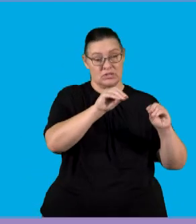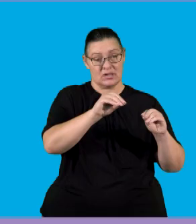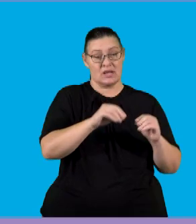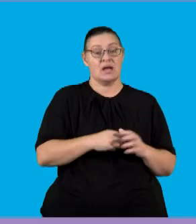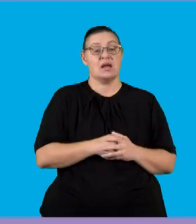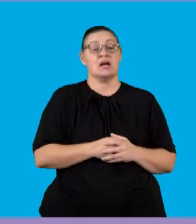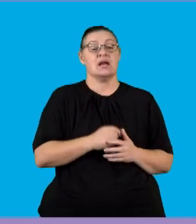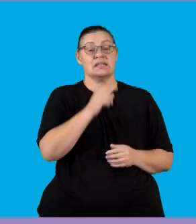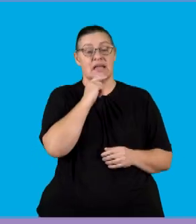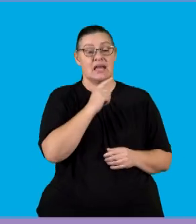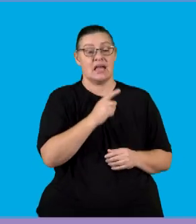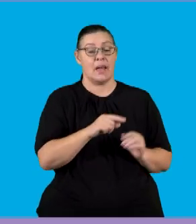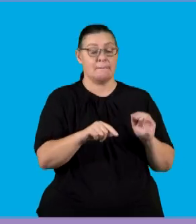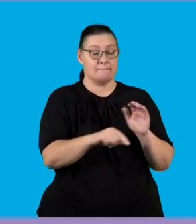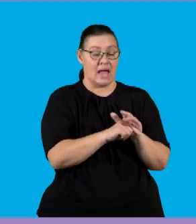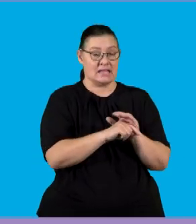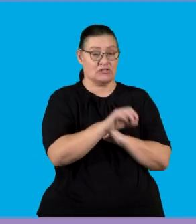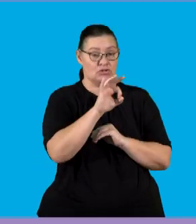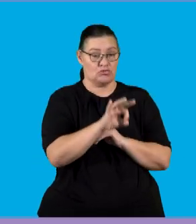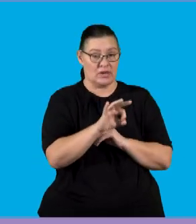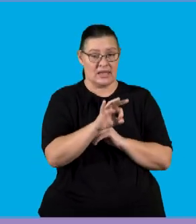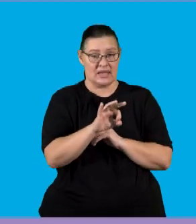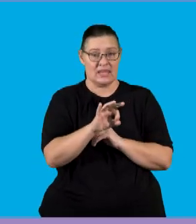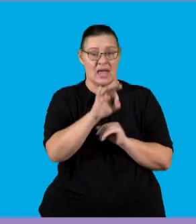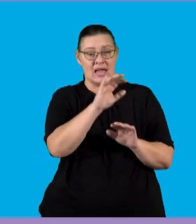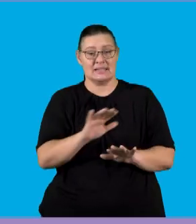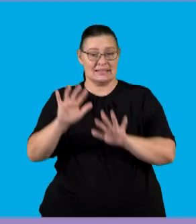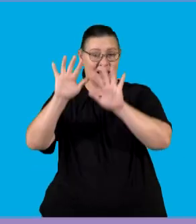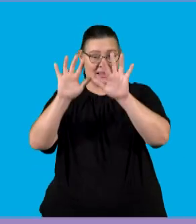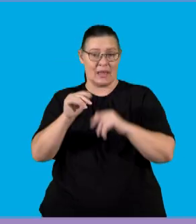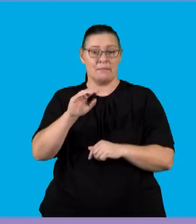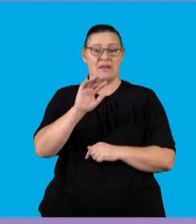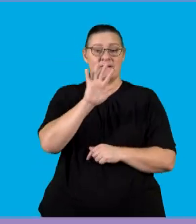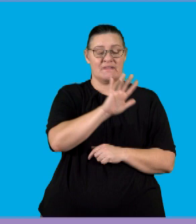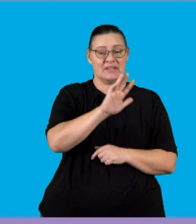n in our formula, our answer is going to be a